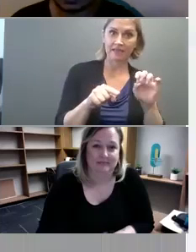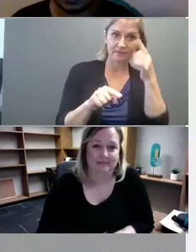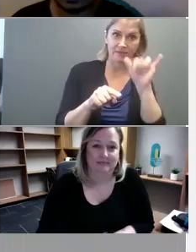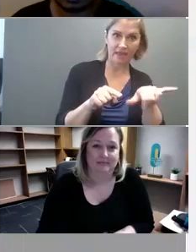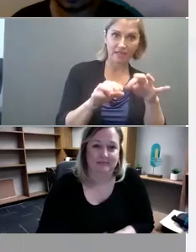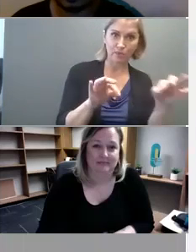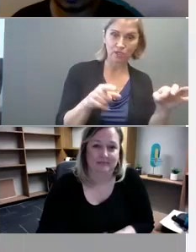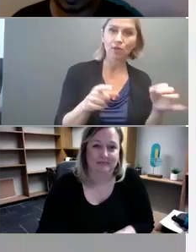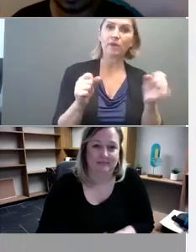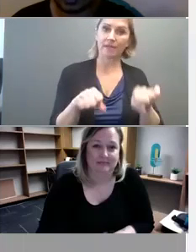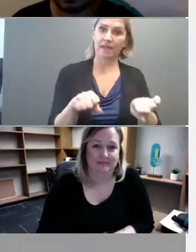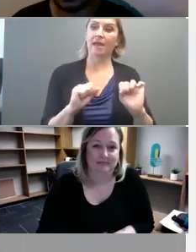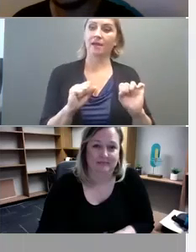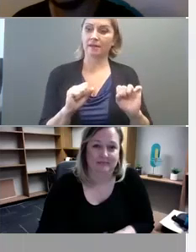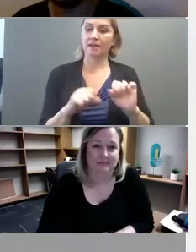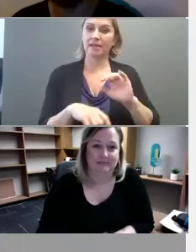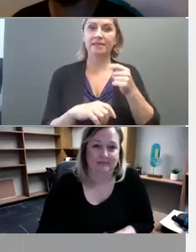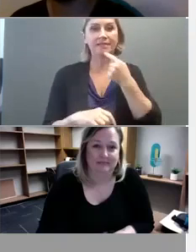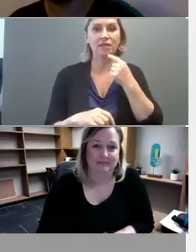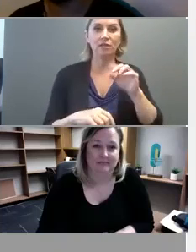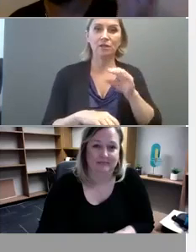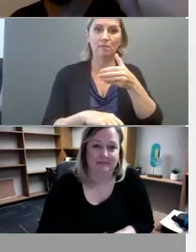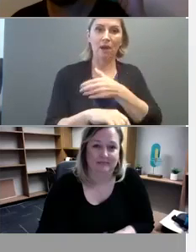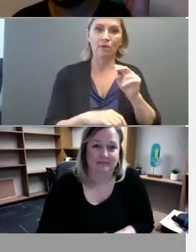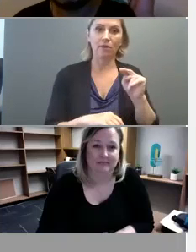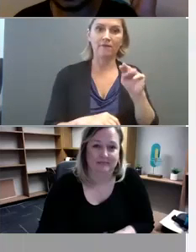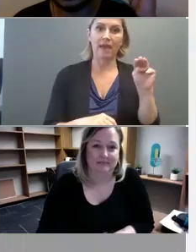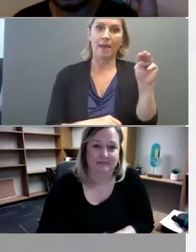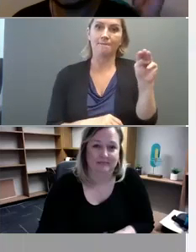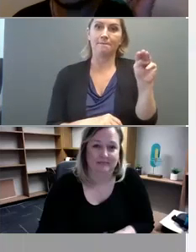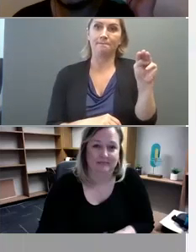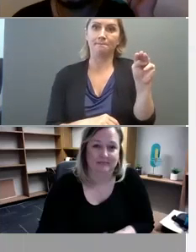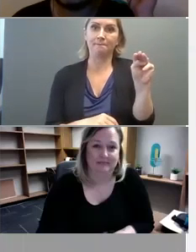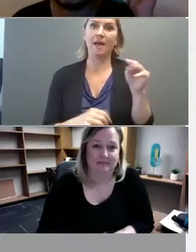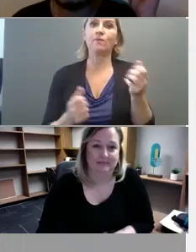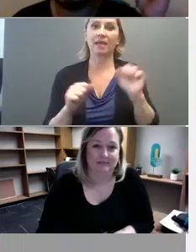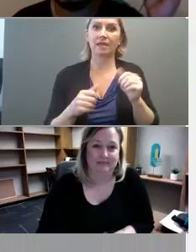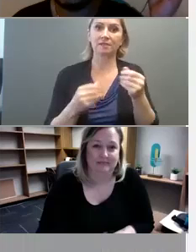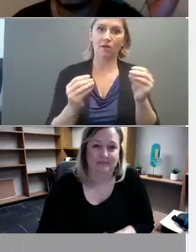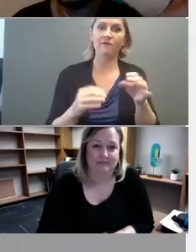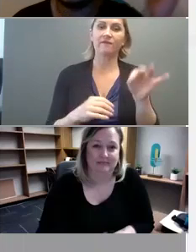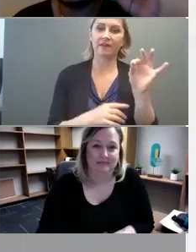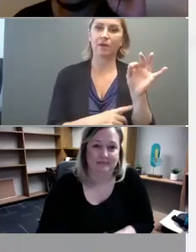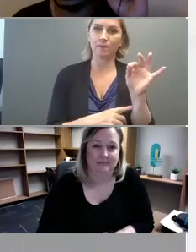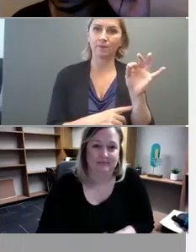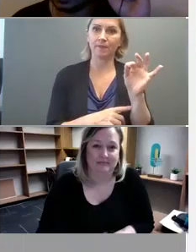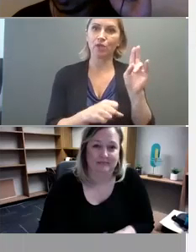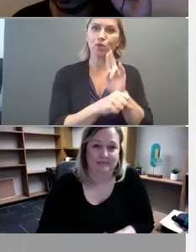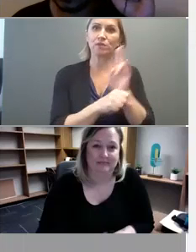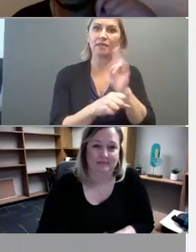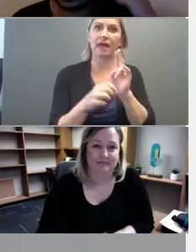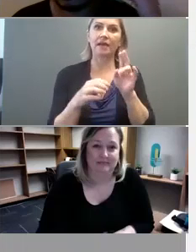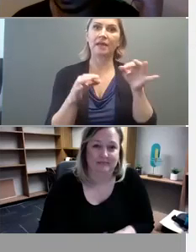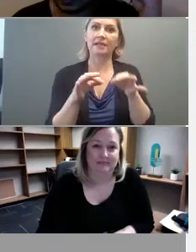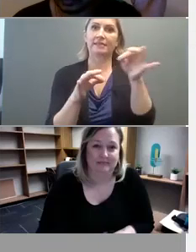we can set 2 to the power of m as n, and then we can try to solve and find out using the extended case